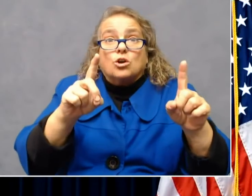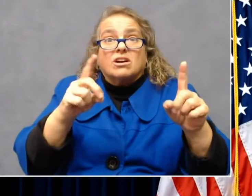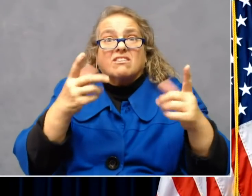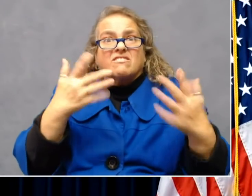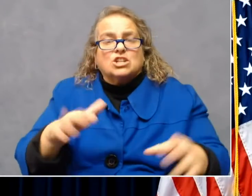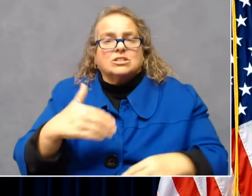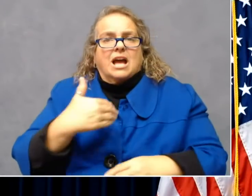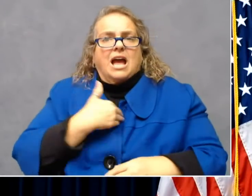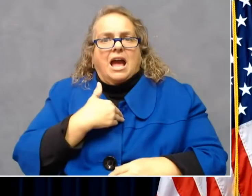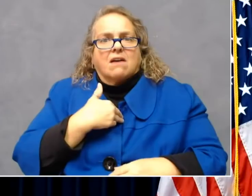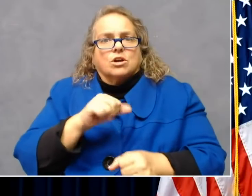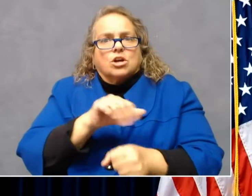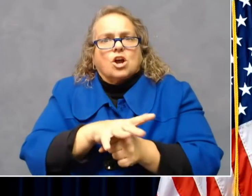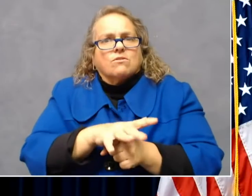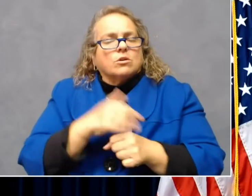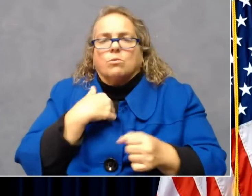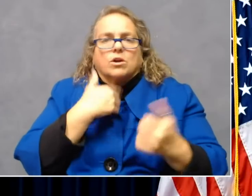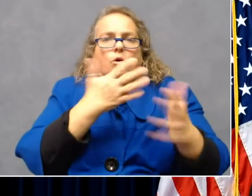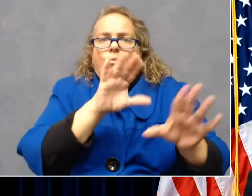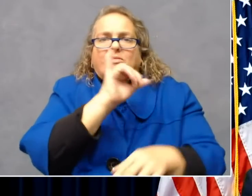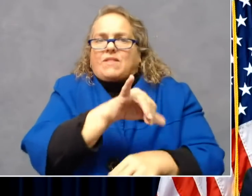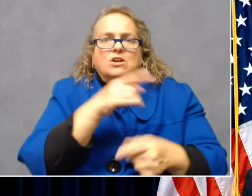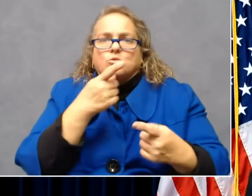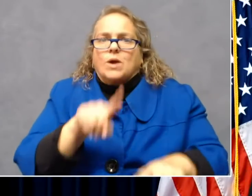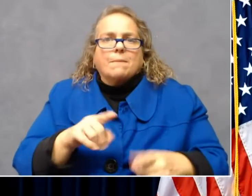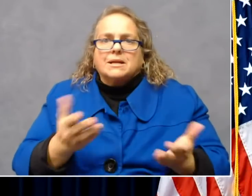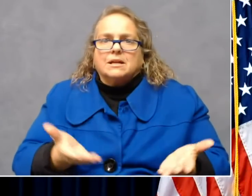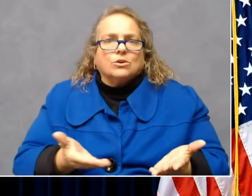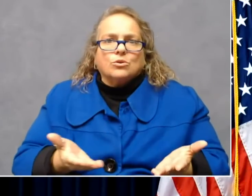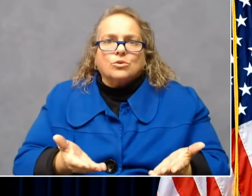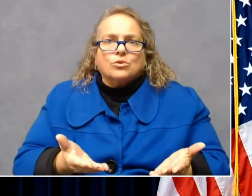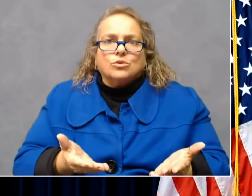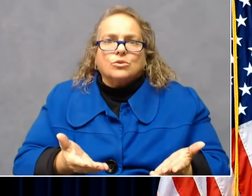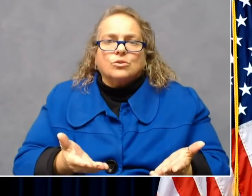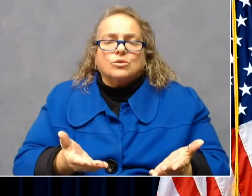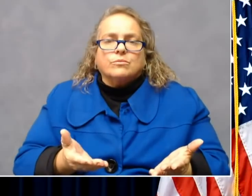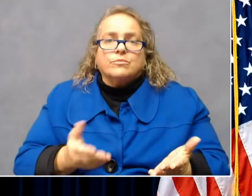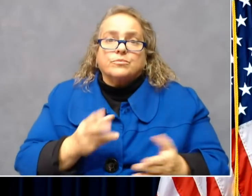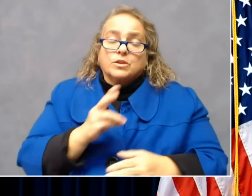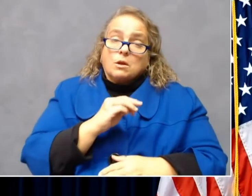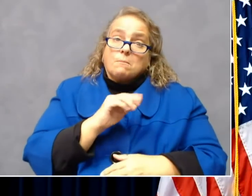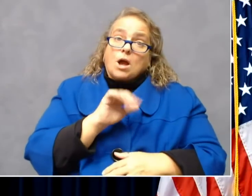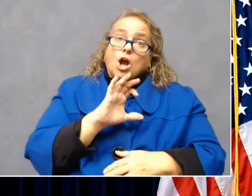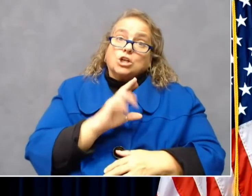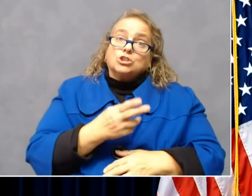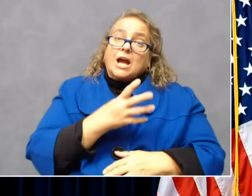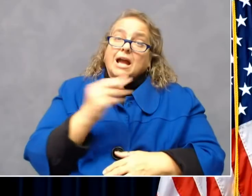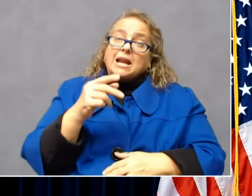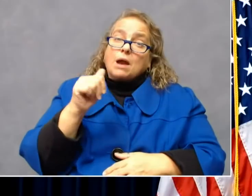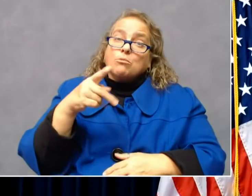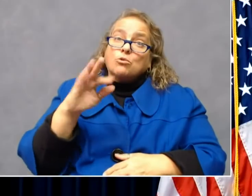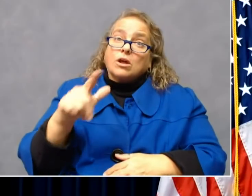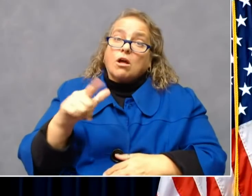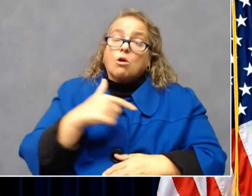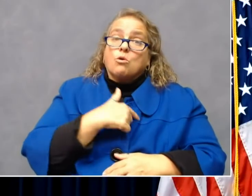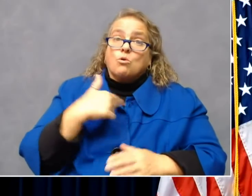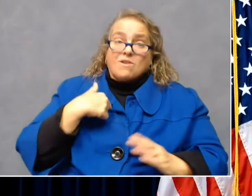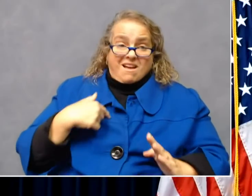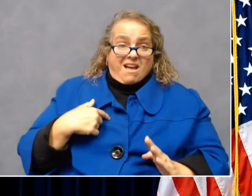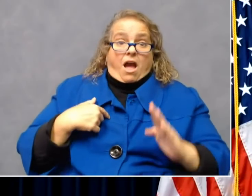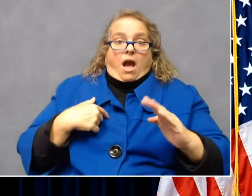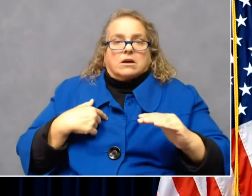happen here. In March and April, we successfully prevented Kentucky from becoming what New York and Louisiana